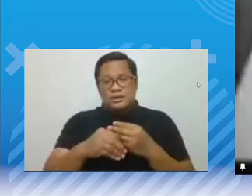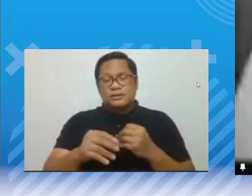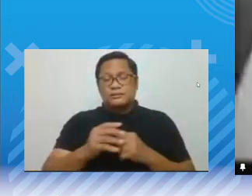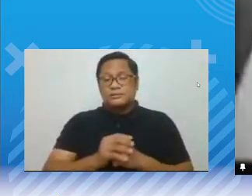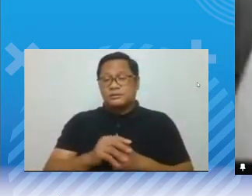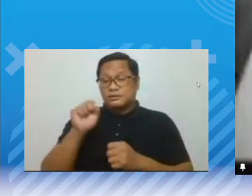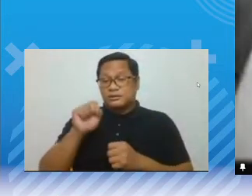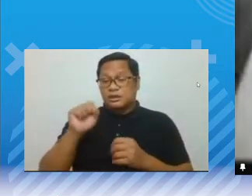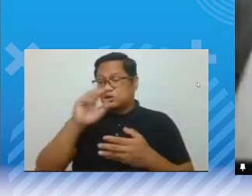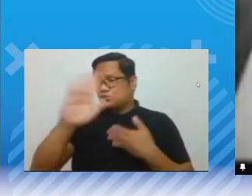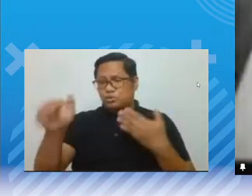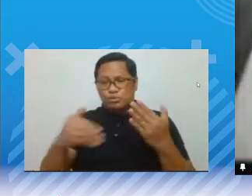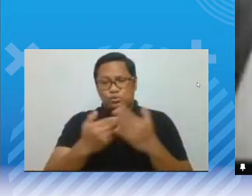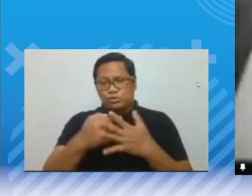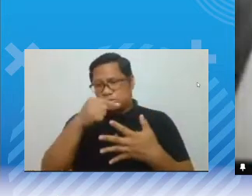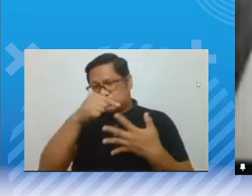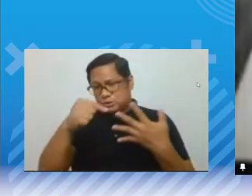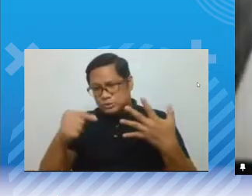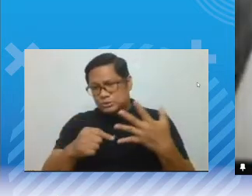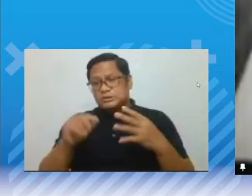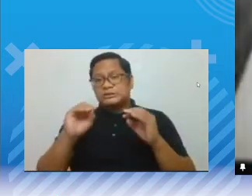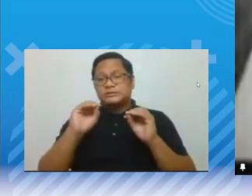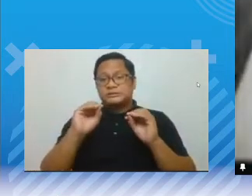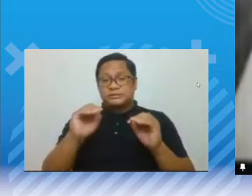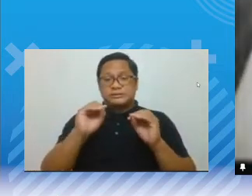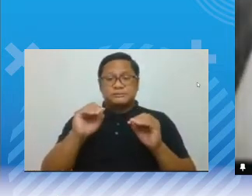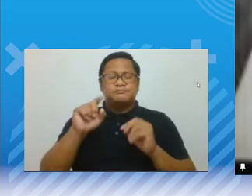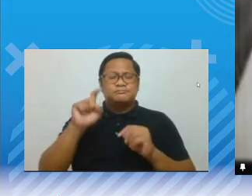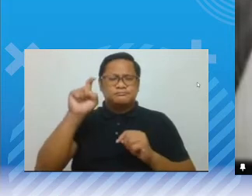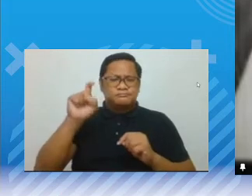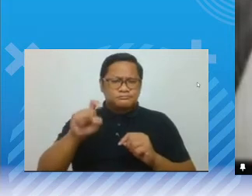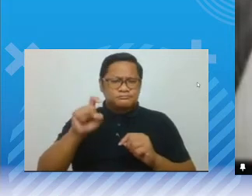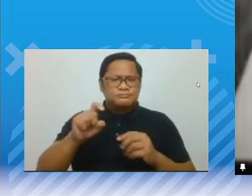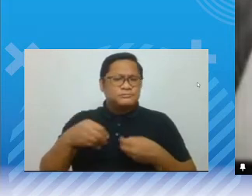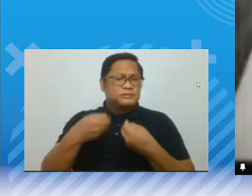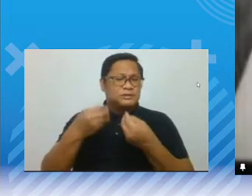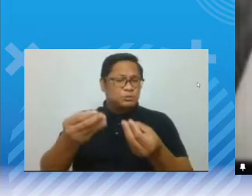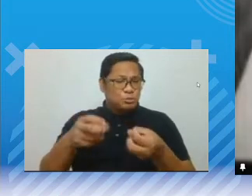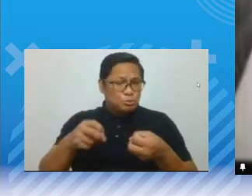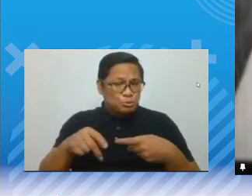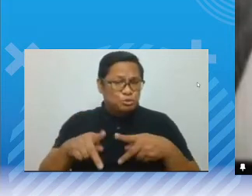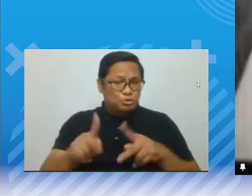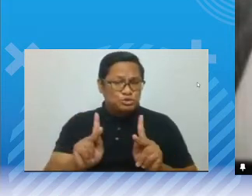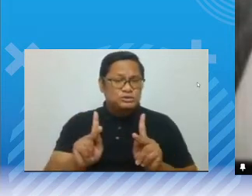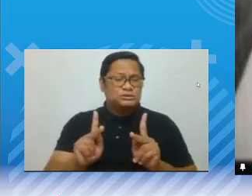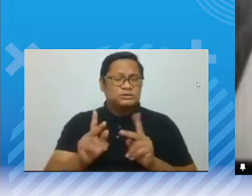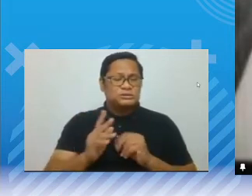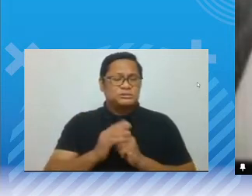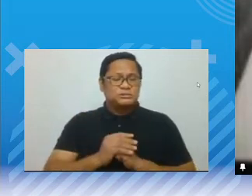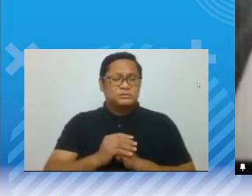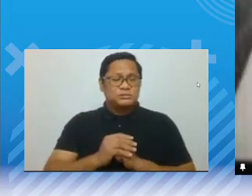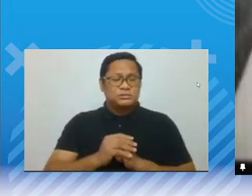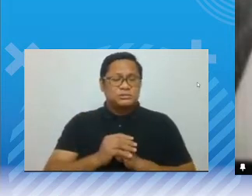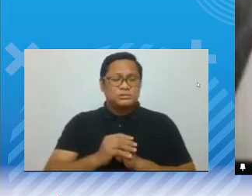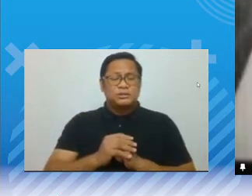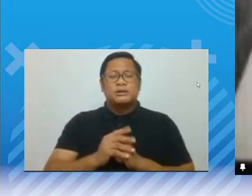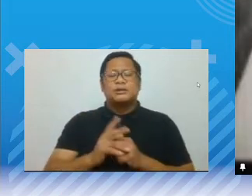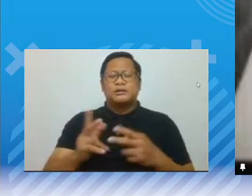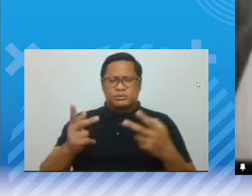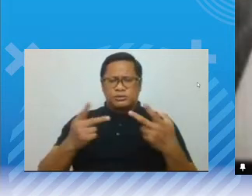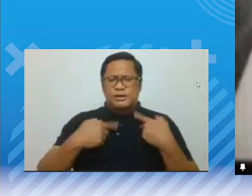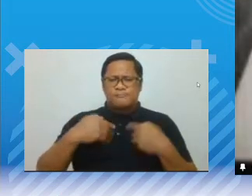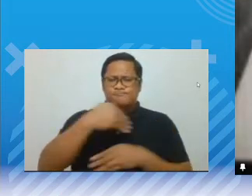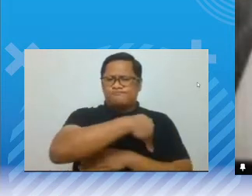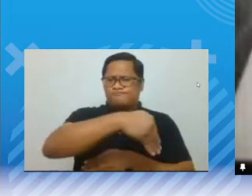all of this, teachers should be given the opportunity to set boundaries